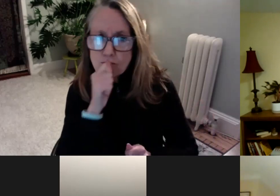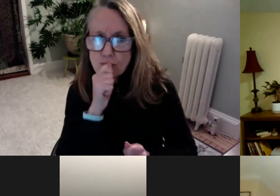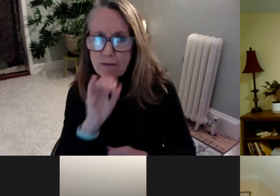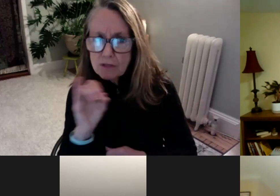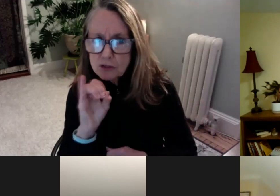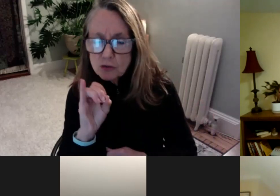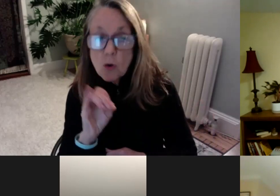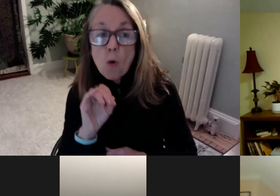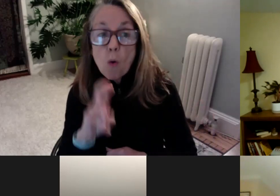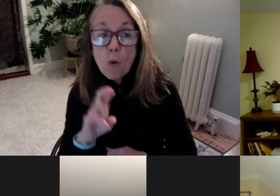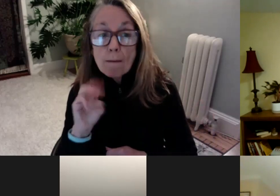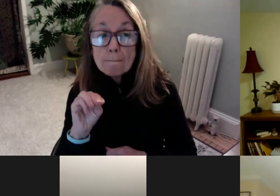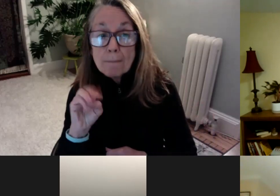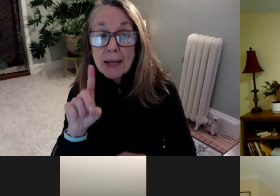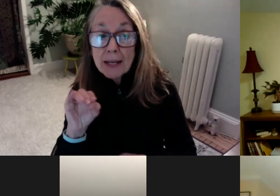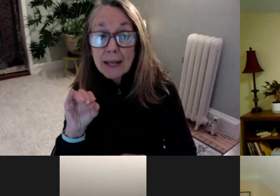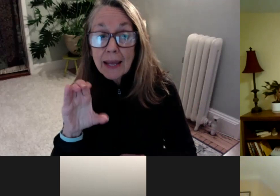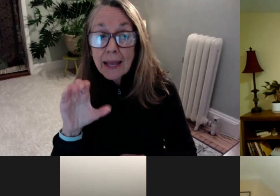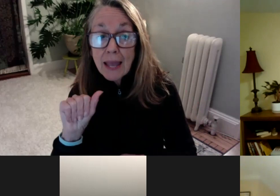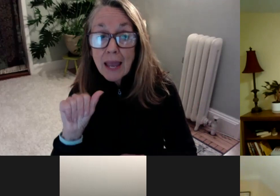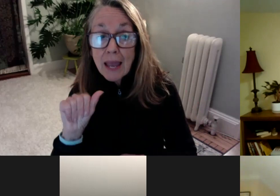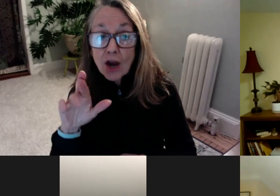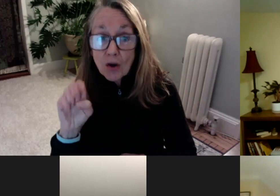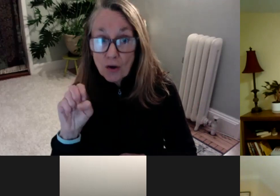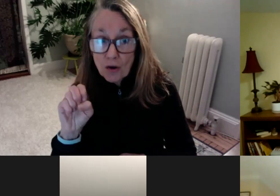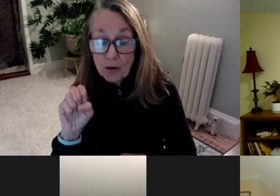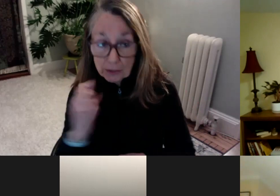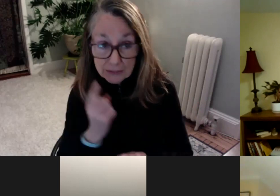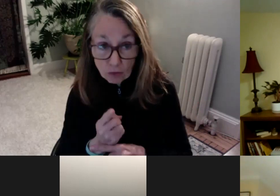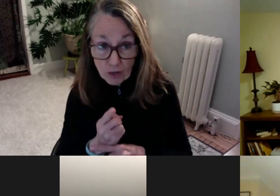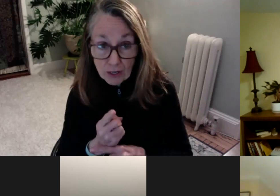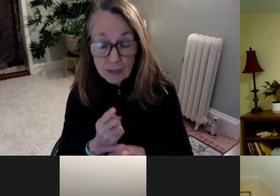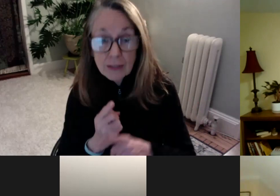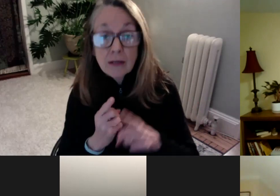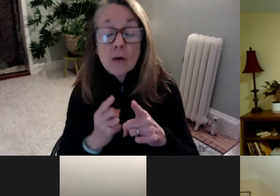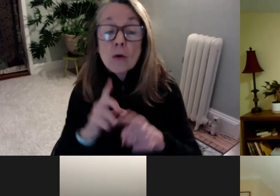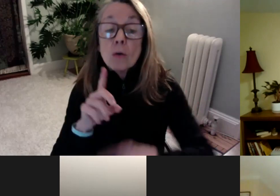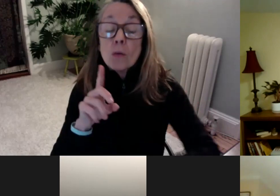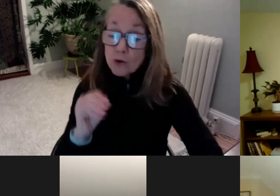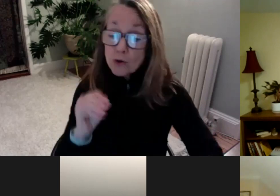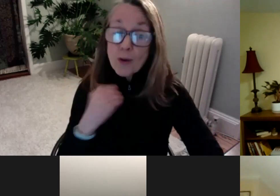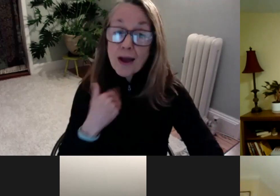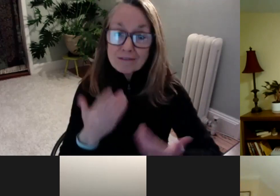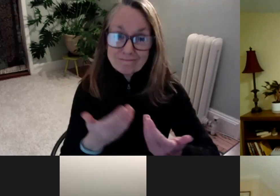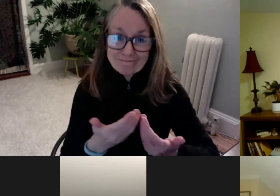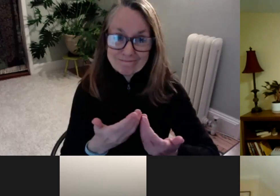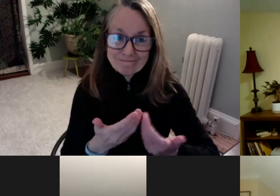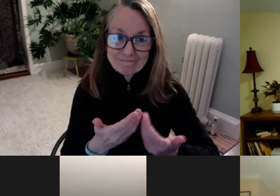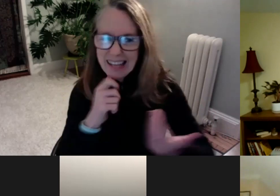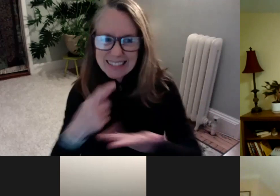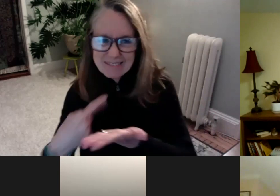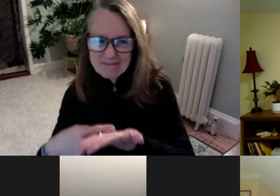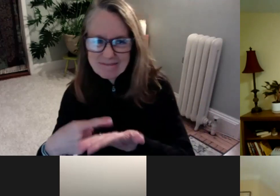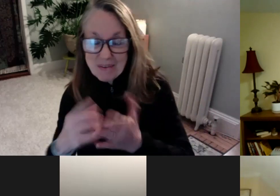Is that correct? So we actually do have a separate, I didn't go into this too much, but there's